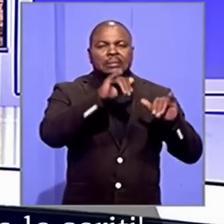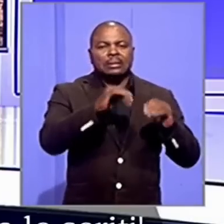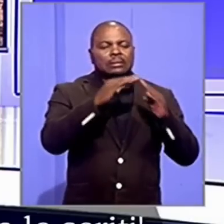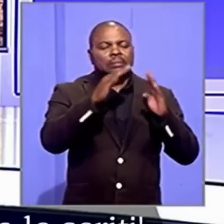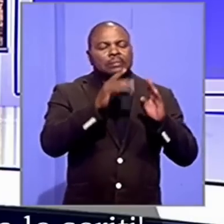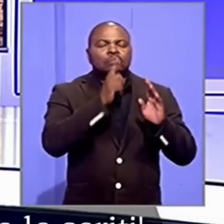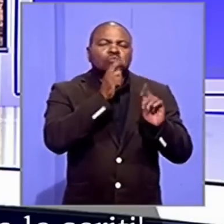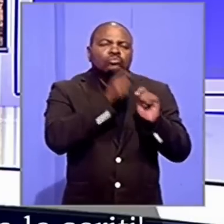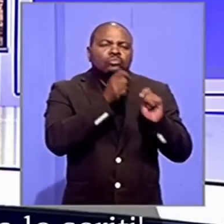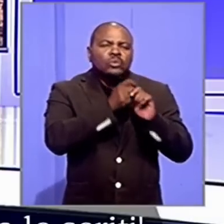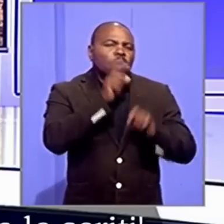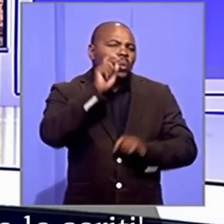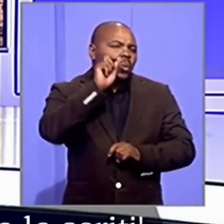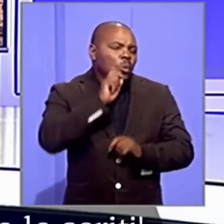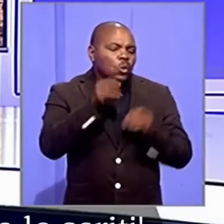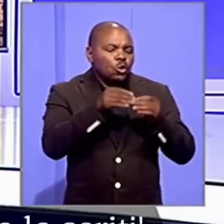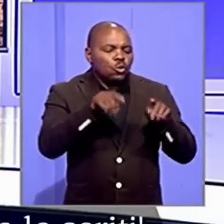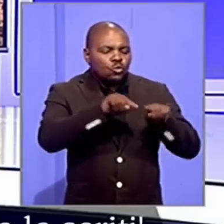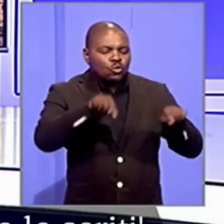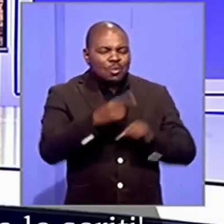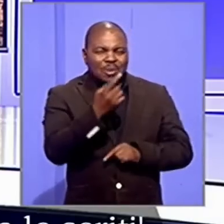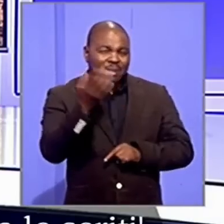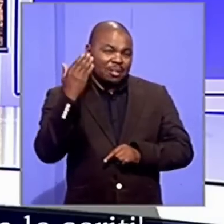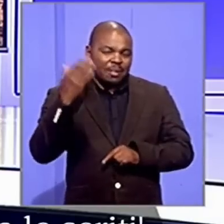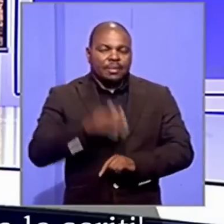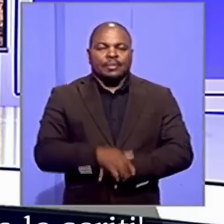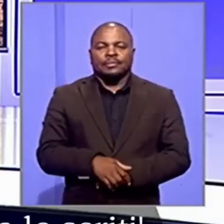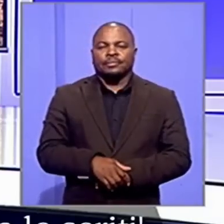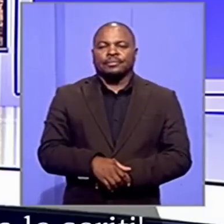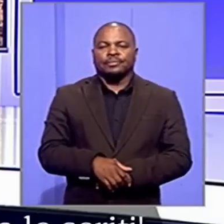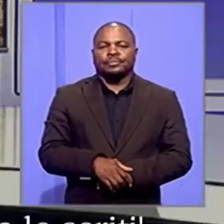wa go hlagala wa phaphuši e tee.